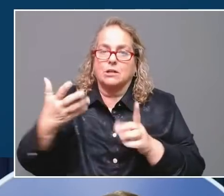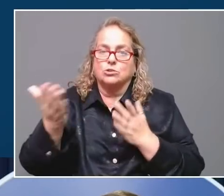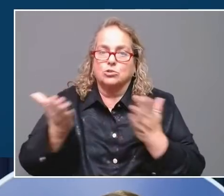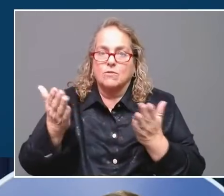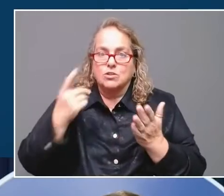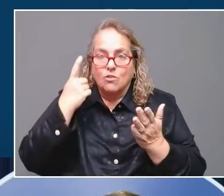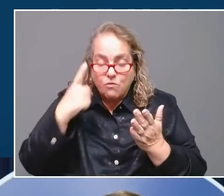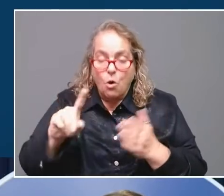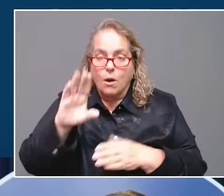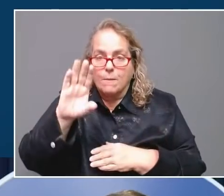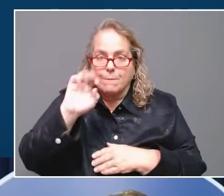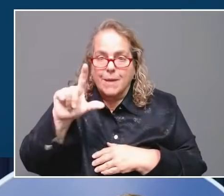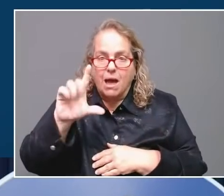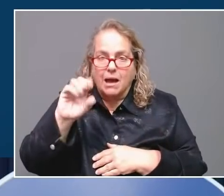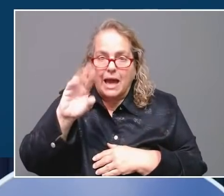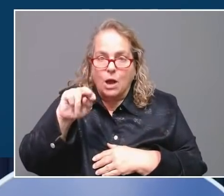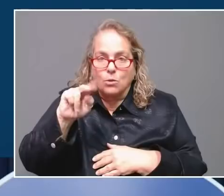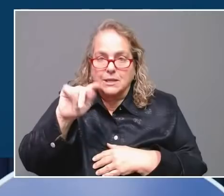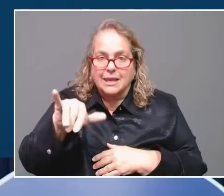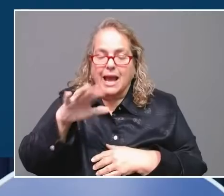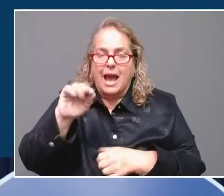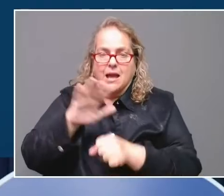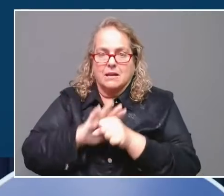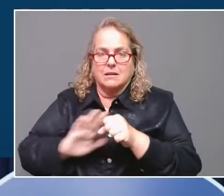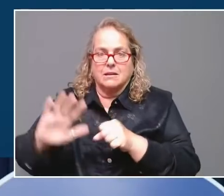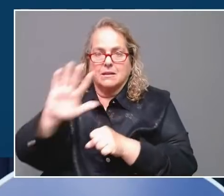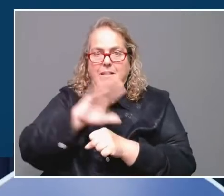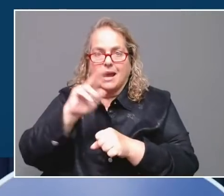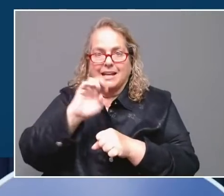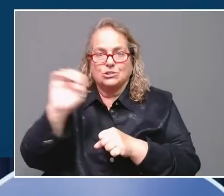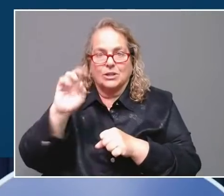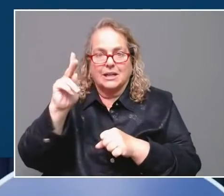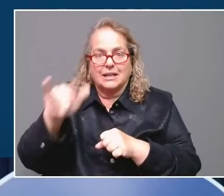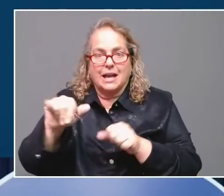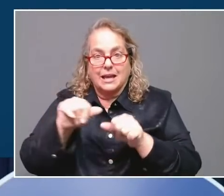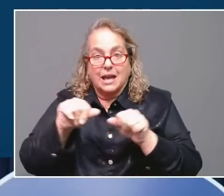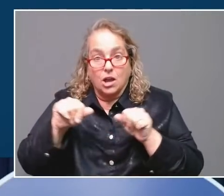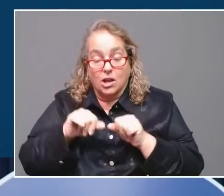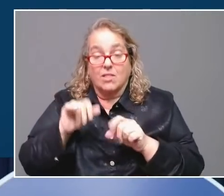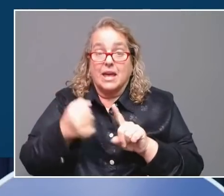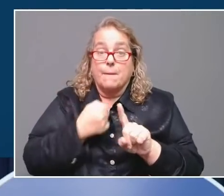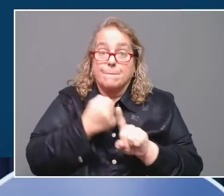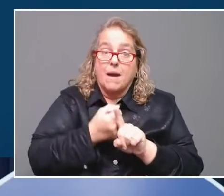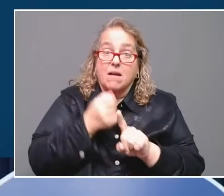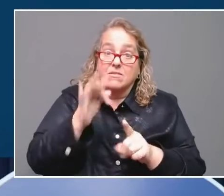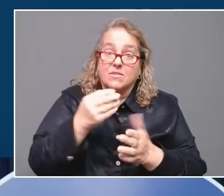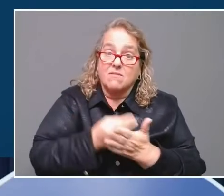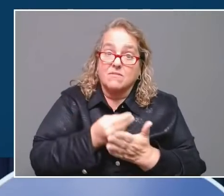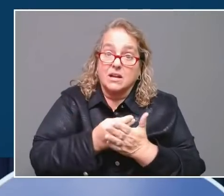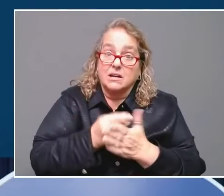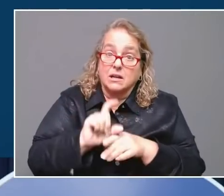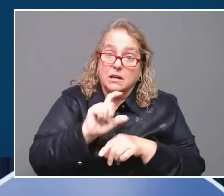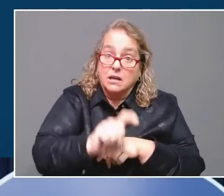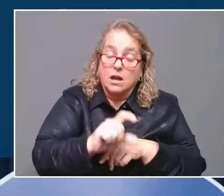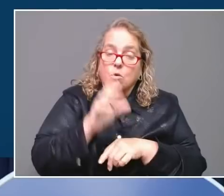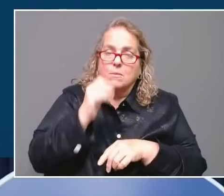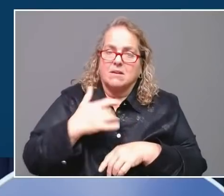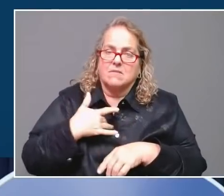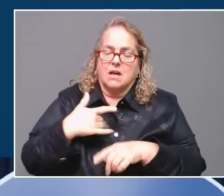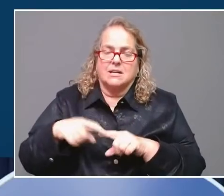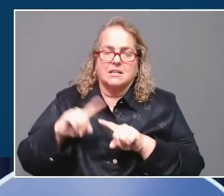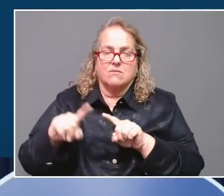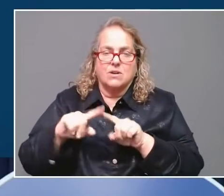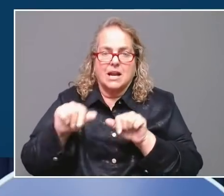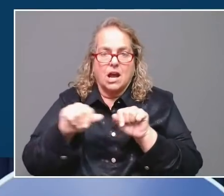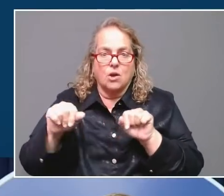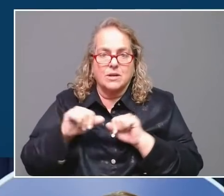and the surrounding Eastern Kentucky region. The impact of this funding will be felt in other areas as well. The availability